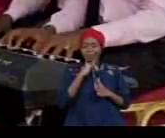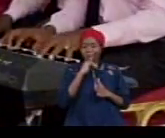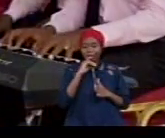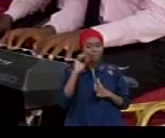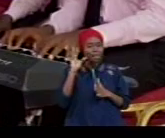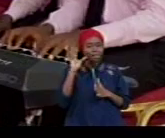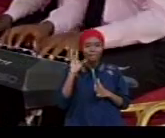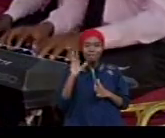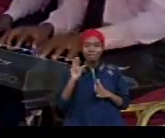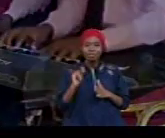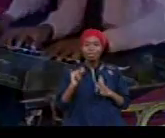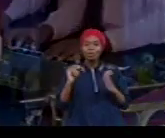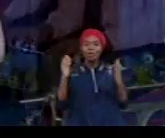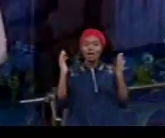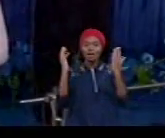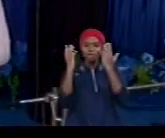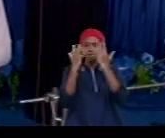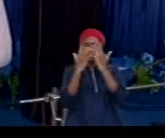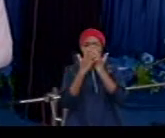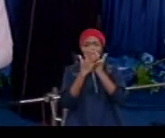there is no